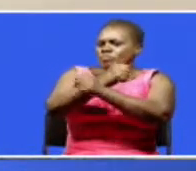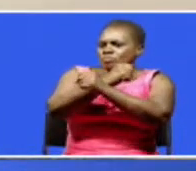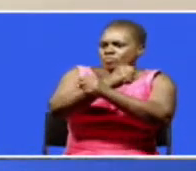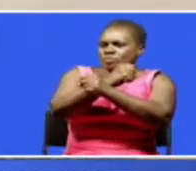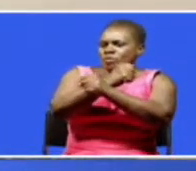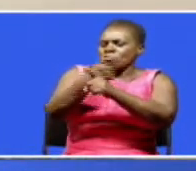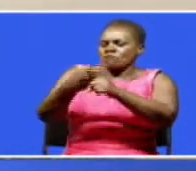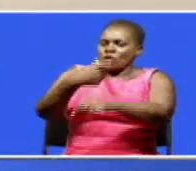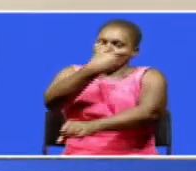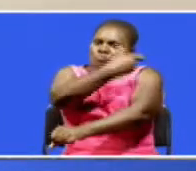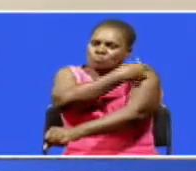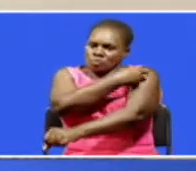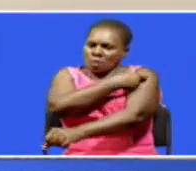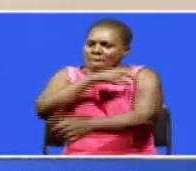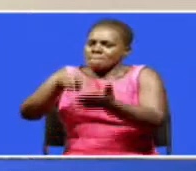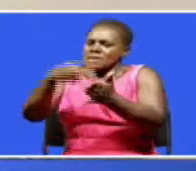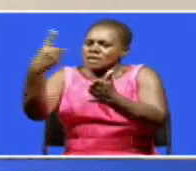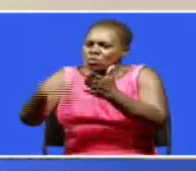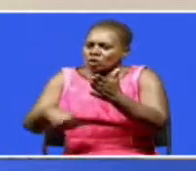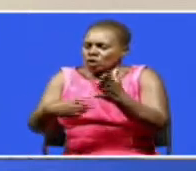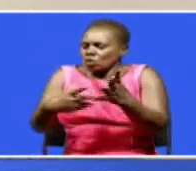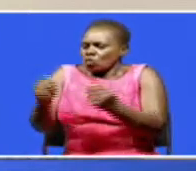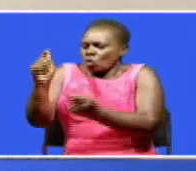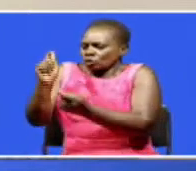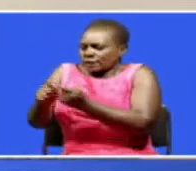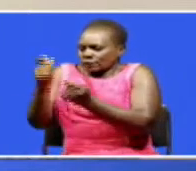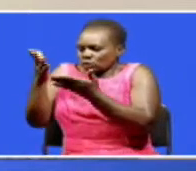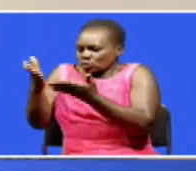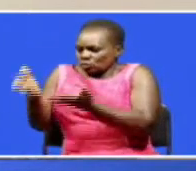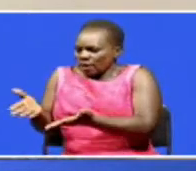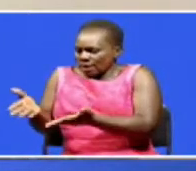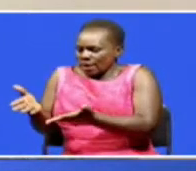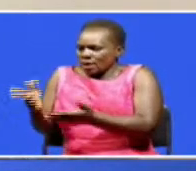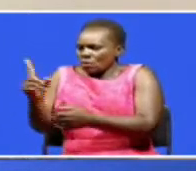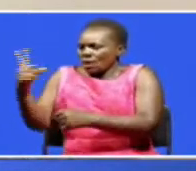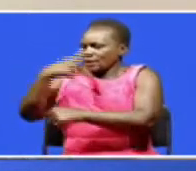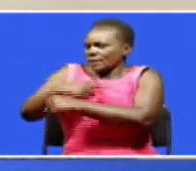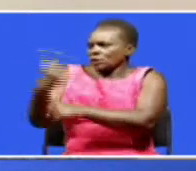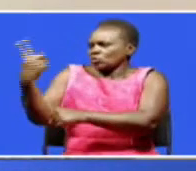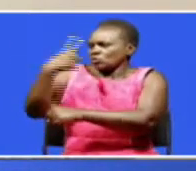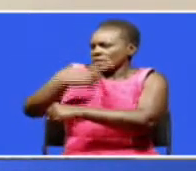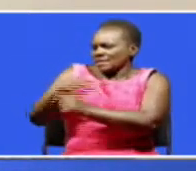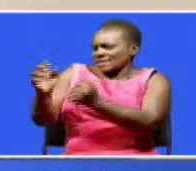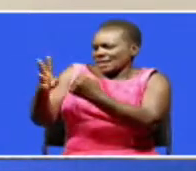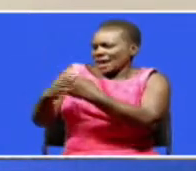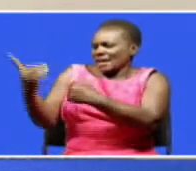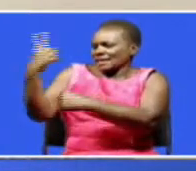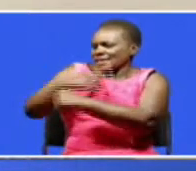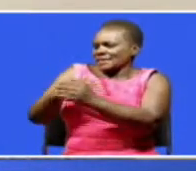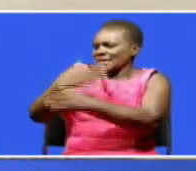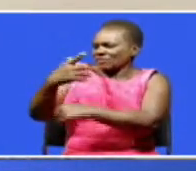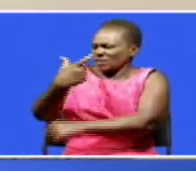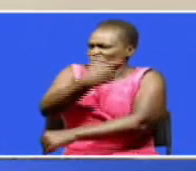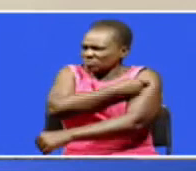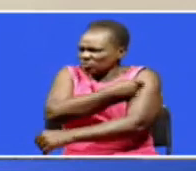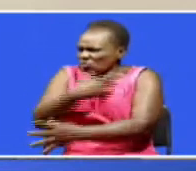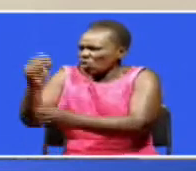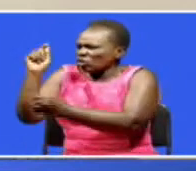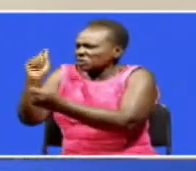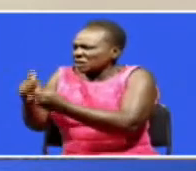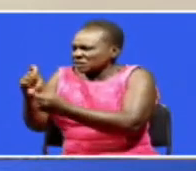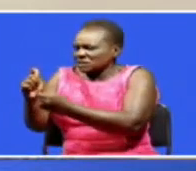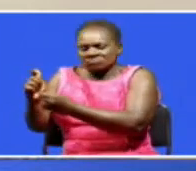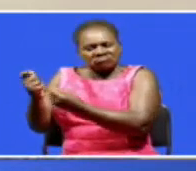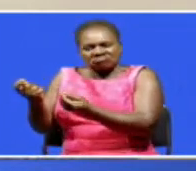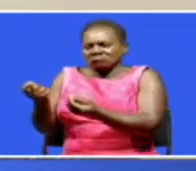from the vaccine. Meaning that if you go for testing 1 day, 2 days, or even 9 days after vaccination, you may